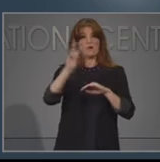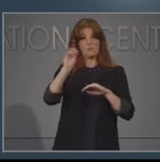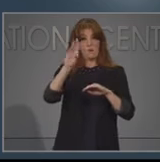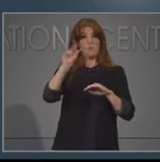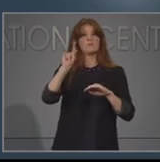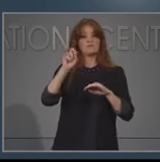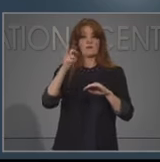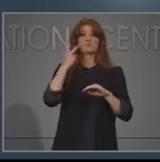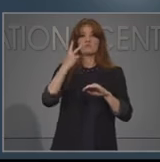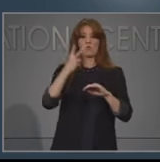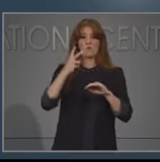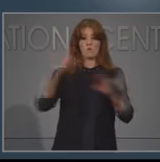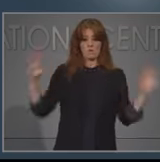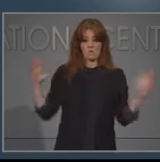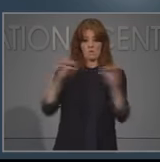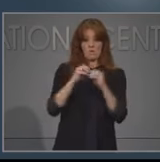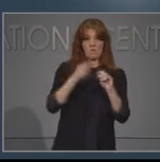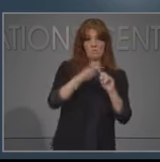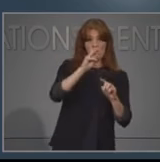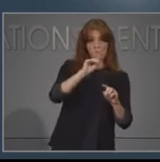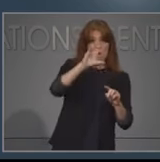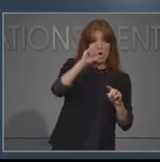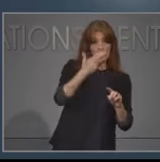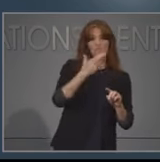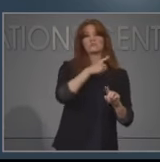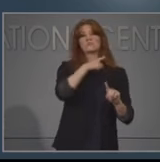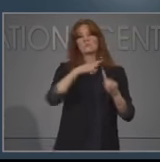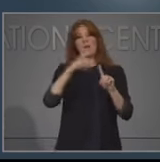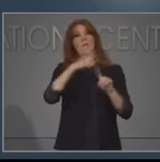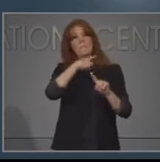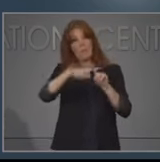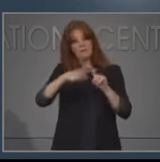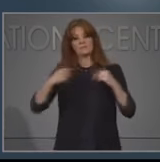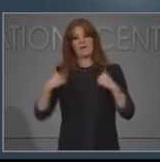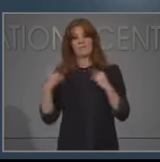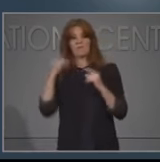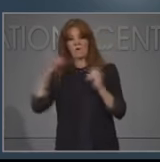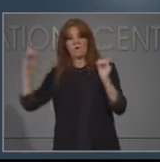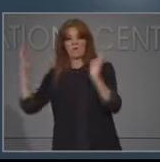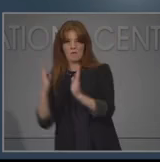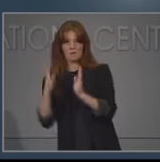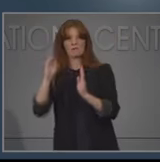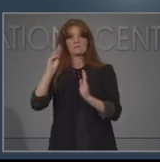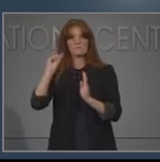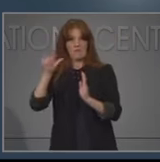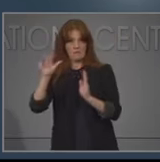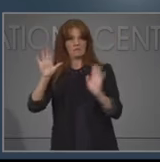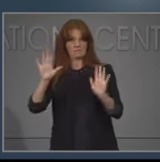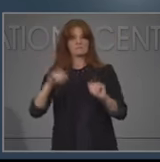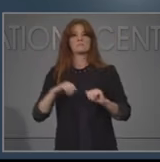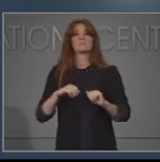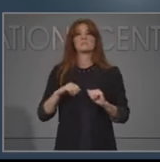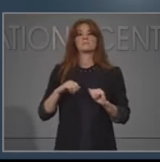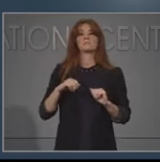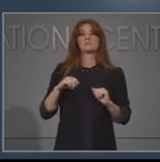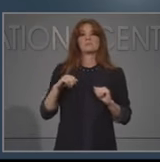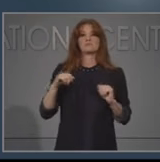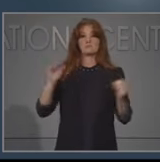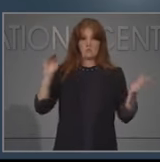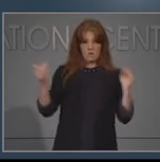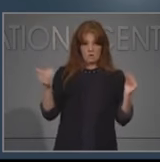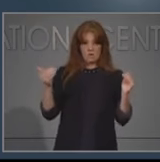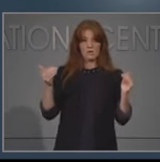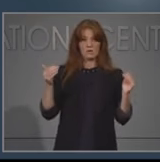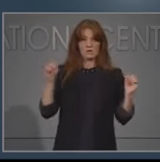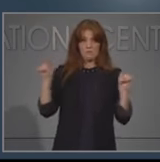to March and from May 1st. All right, we want to look at those first graphs in the context of this next